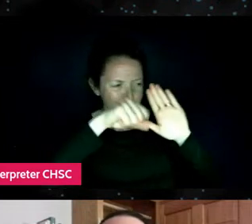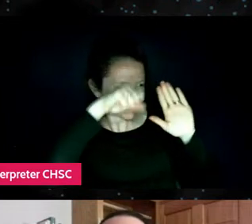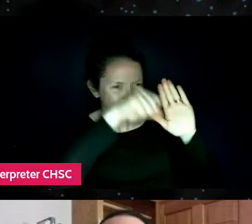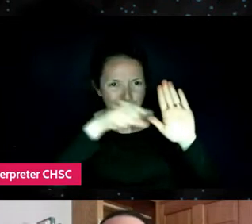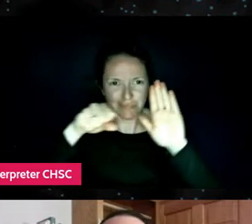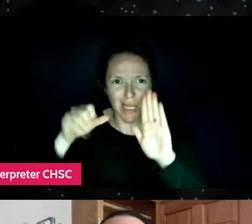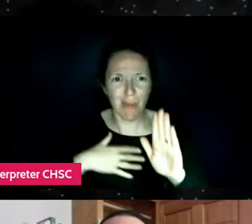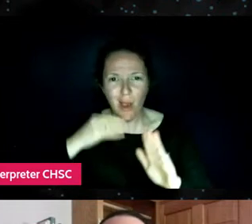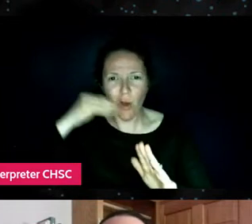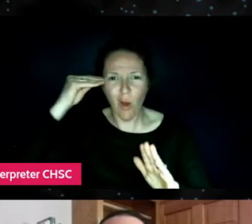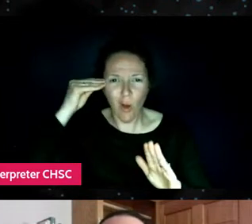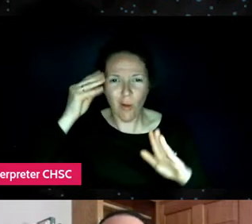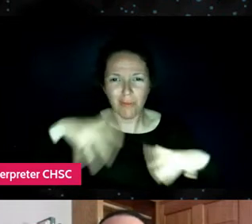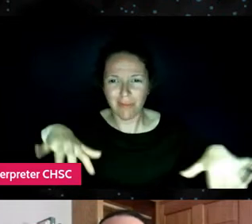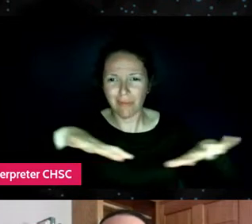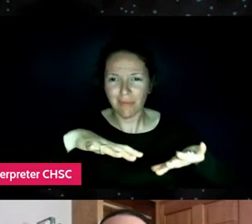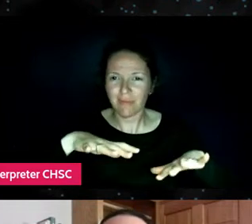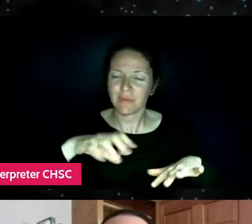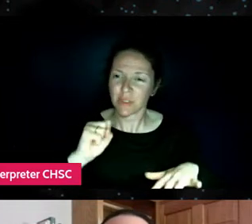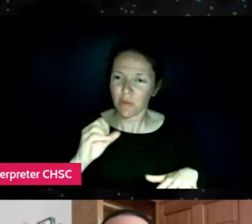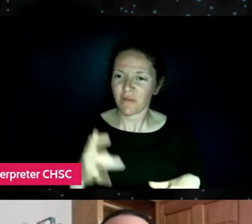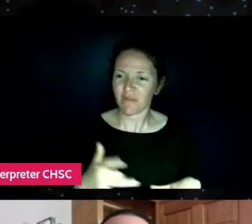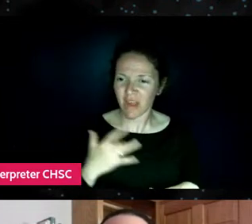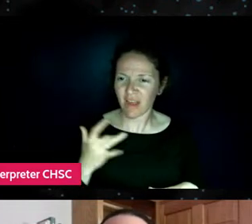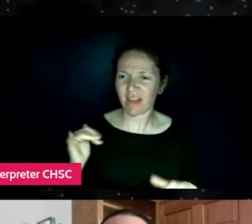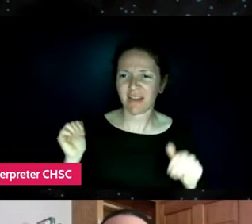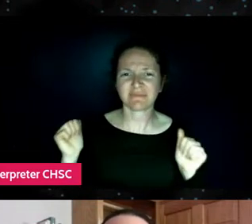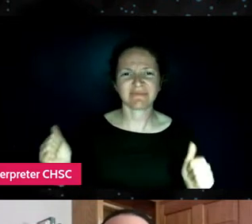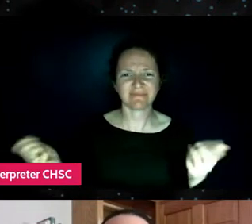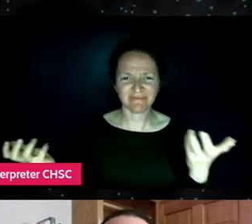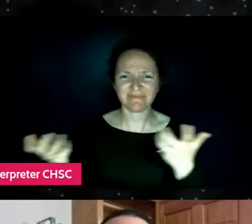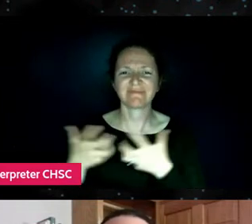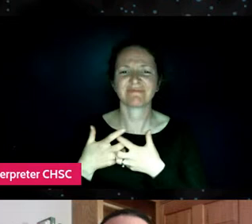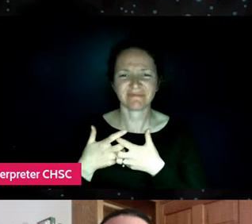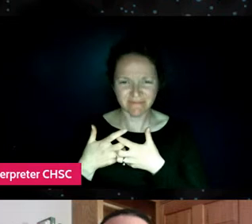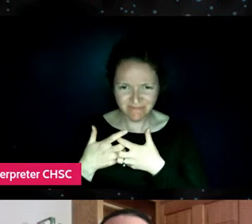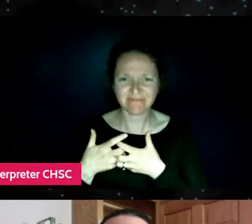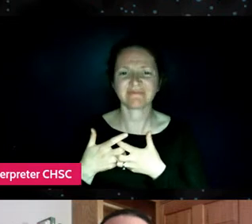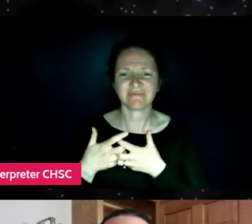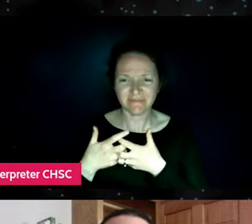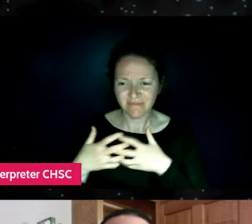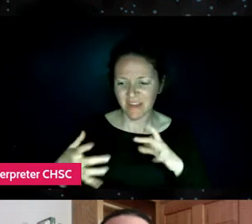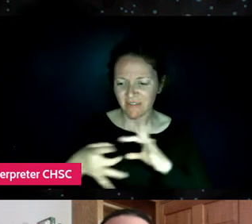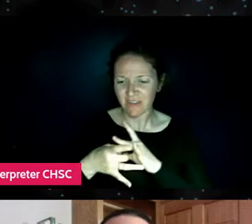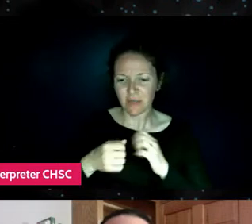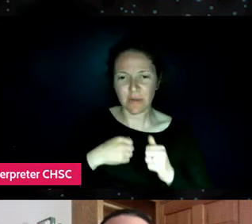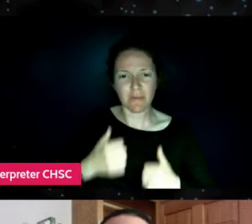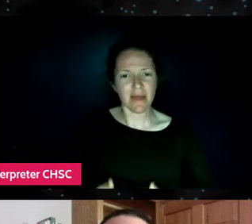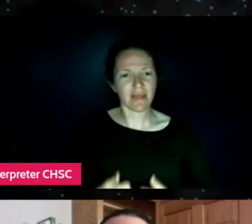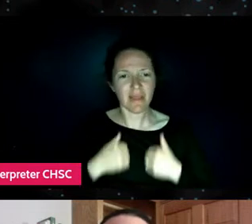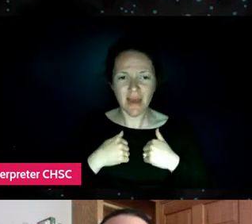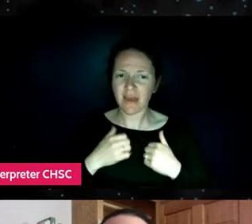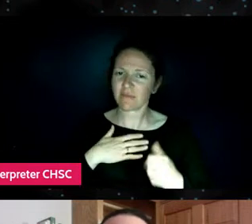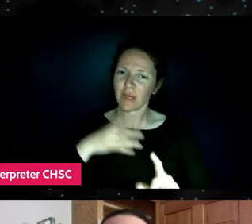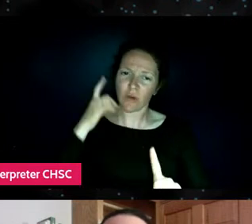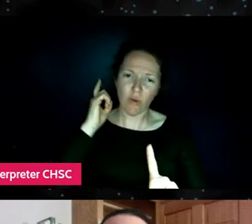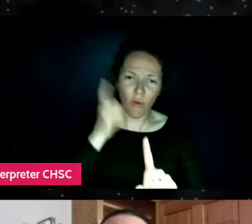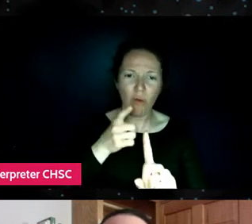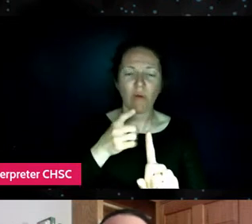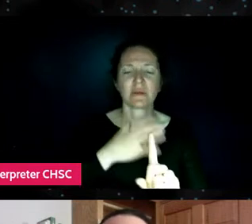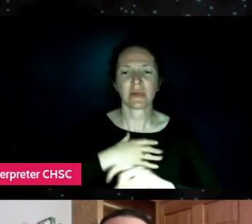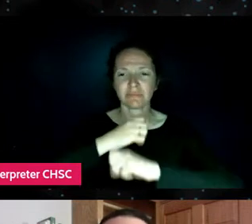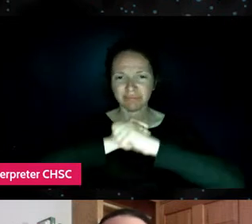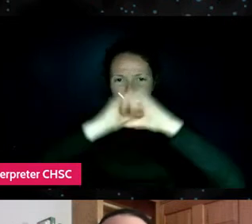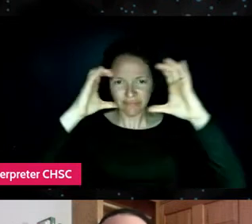And so the case felt like a natural extension of my life and my goals and intentions.